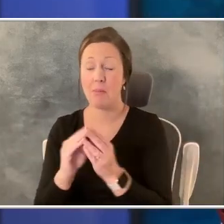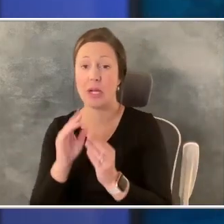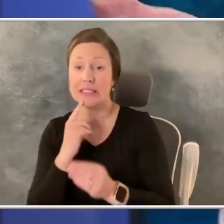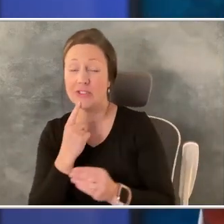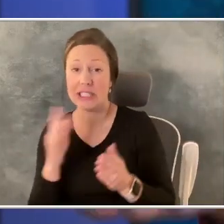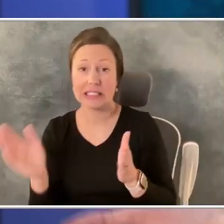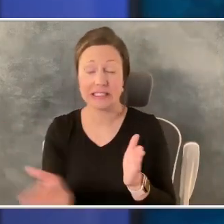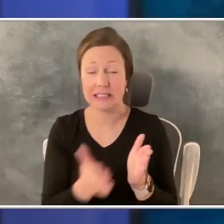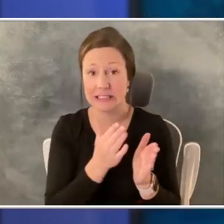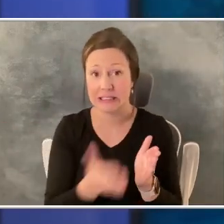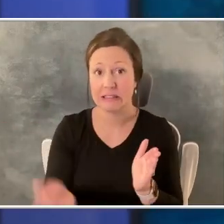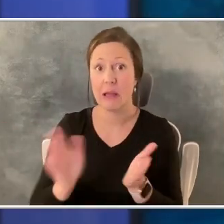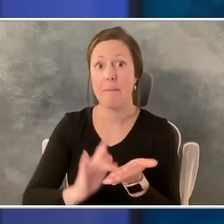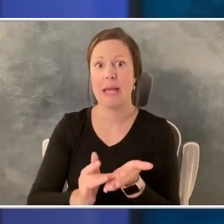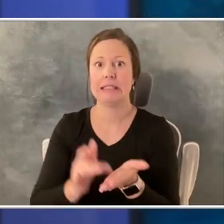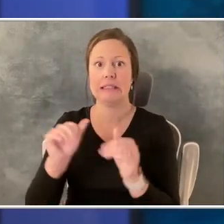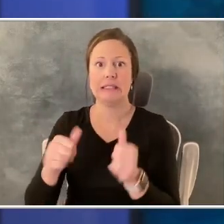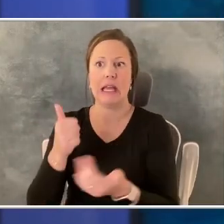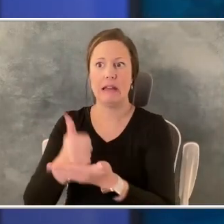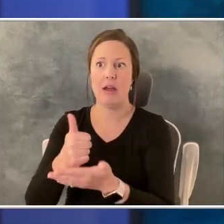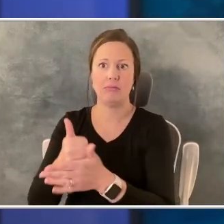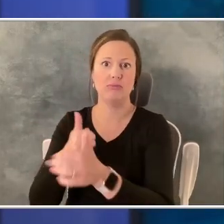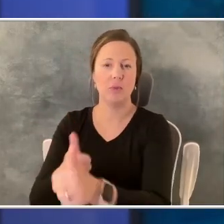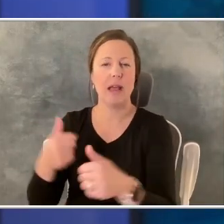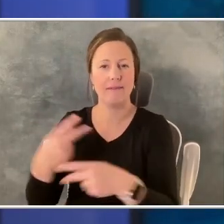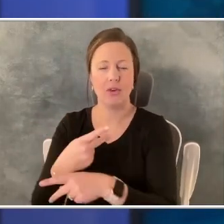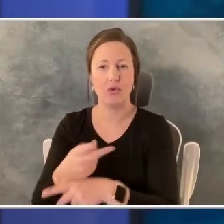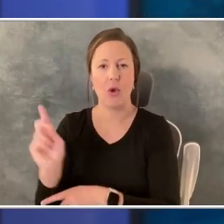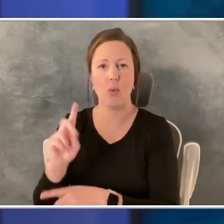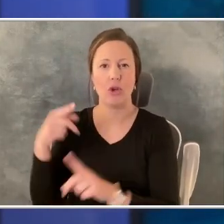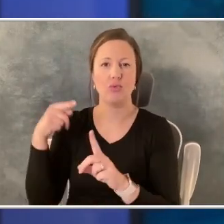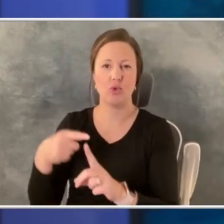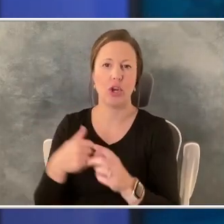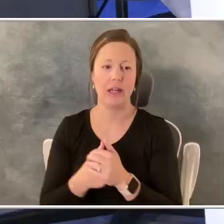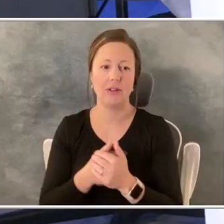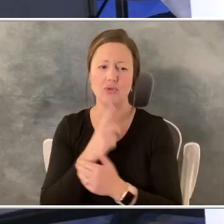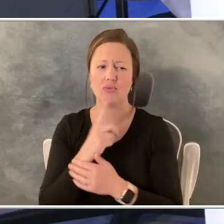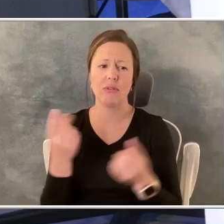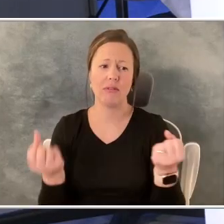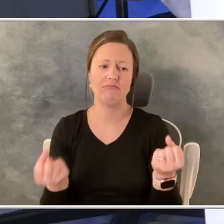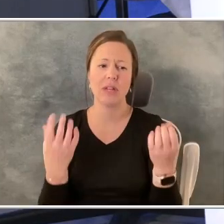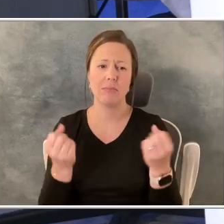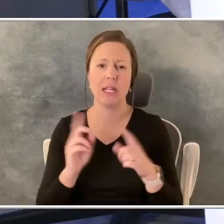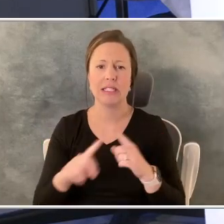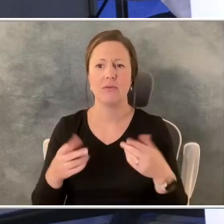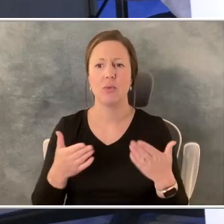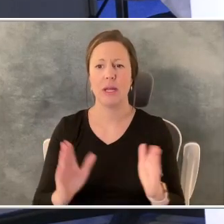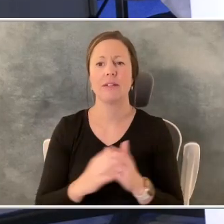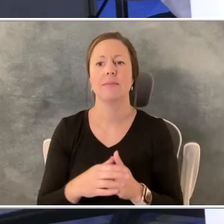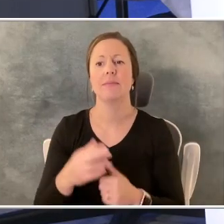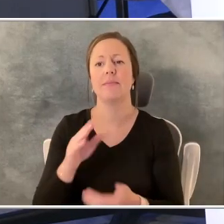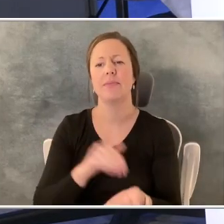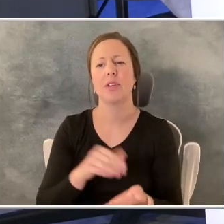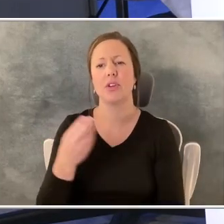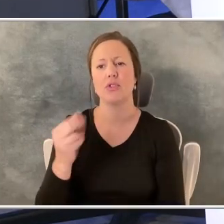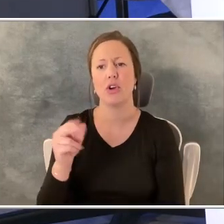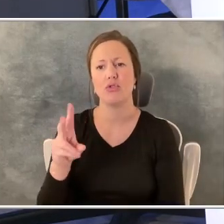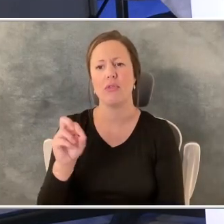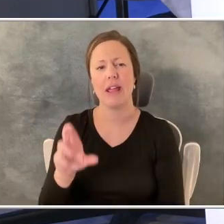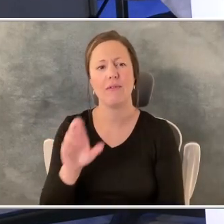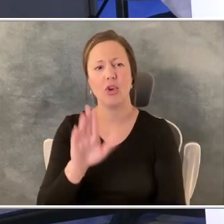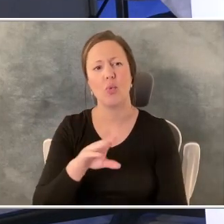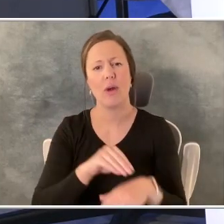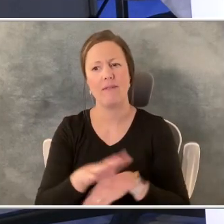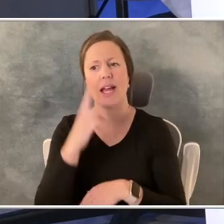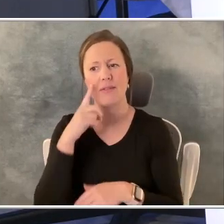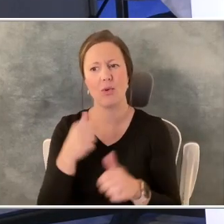kind of bubble up, and that helps us track those a lot. So there's lots of different ways out there. Dr. Haver, what's your advice for tracking and where to track it, how to